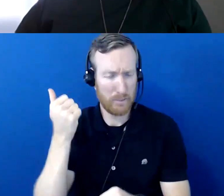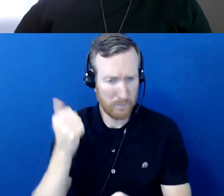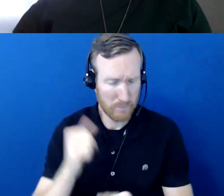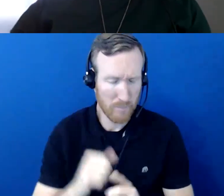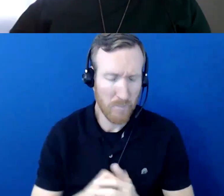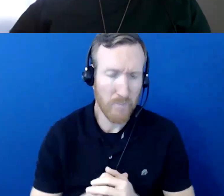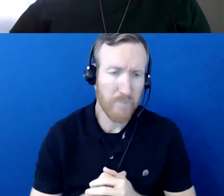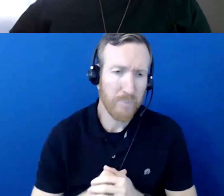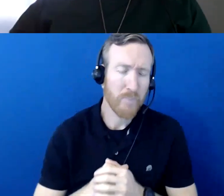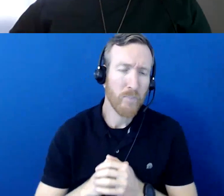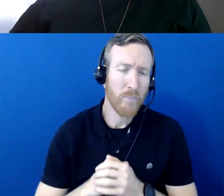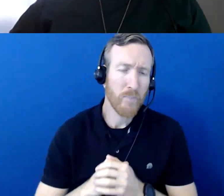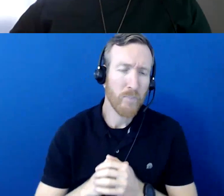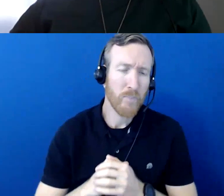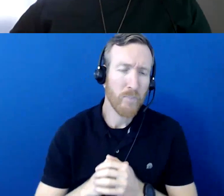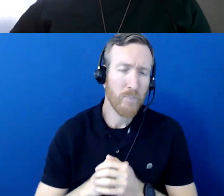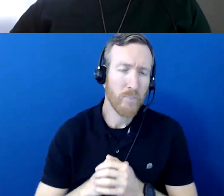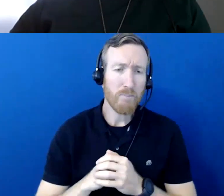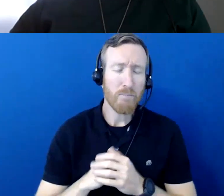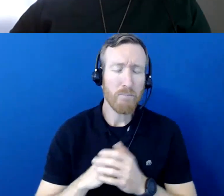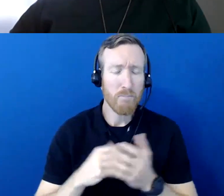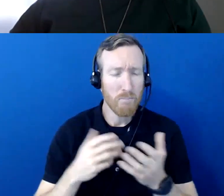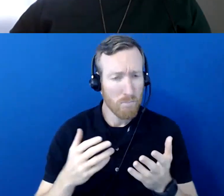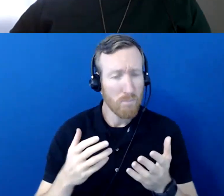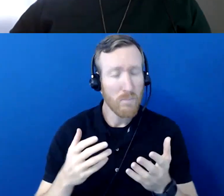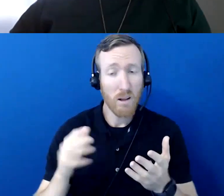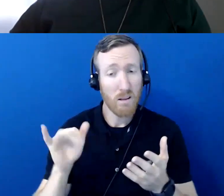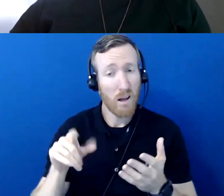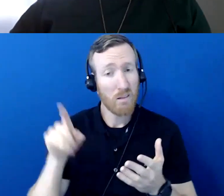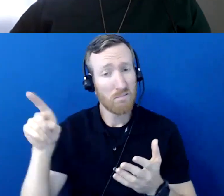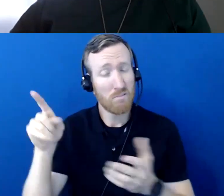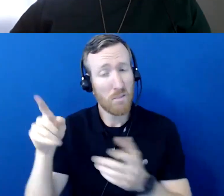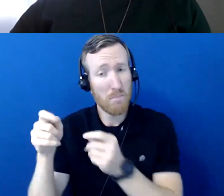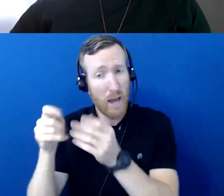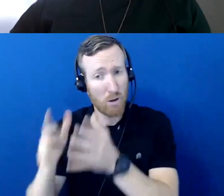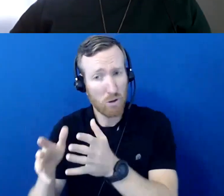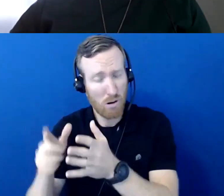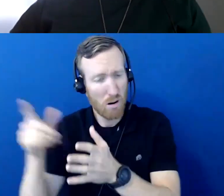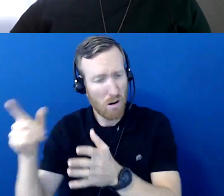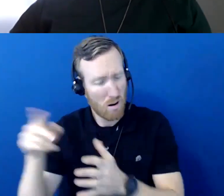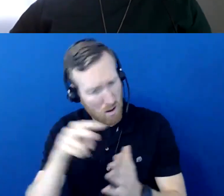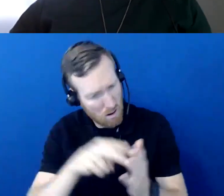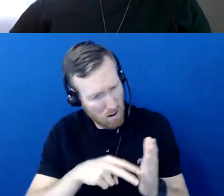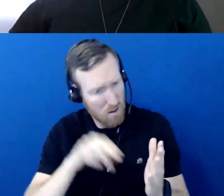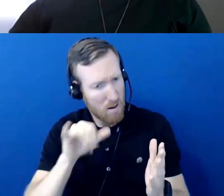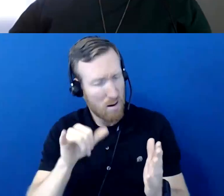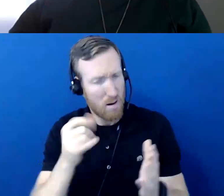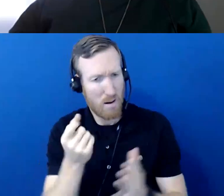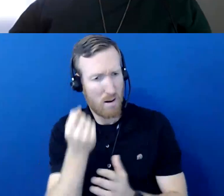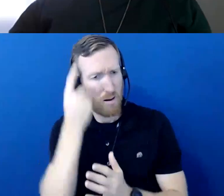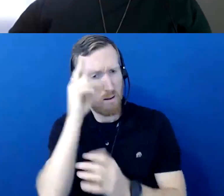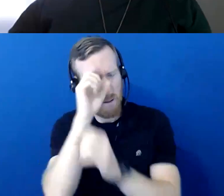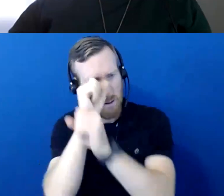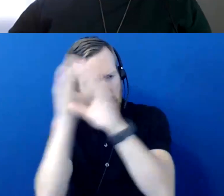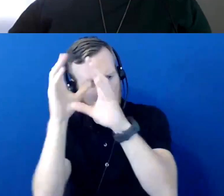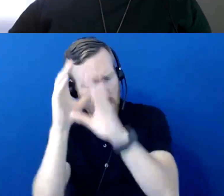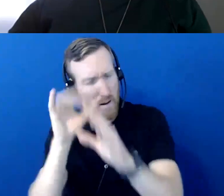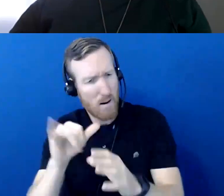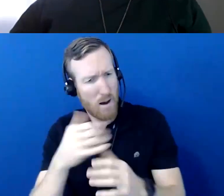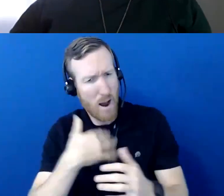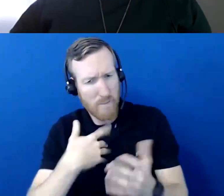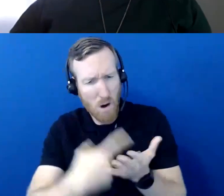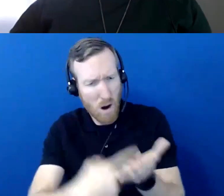do. And it is a way for the manager to understand, to have that conversation, to